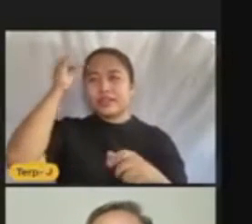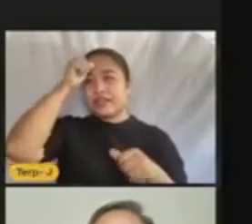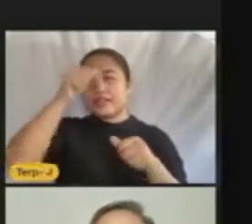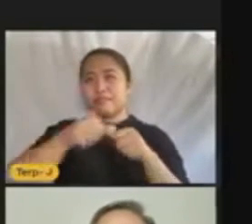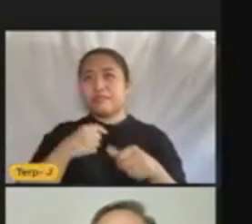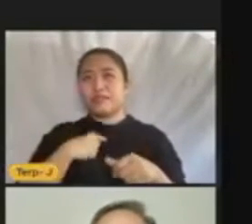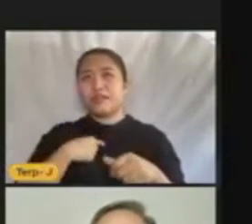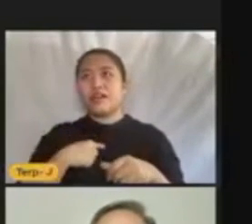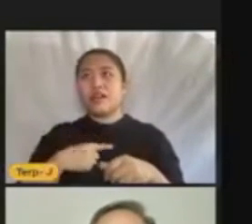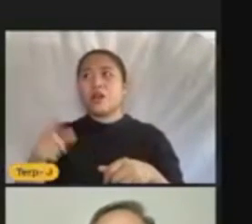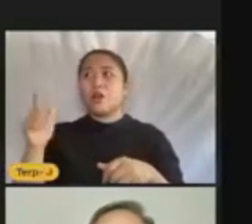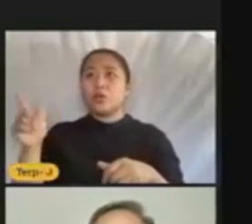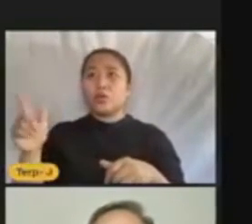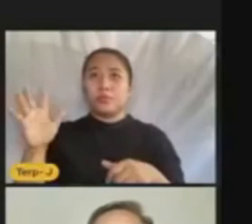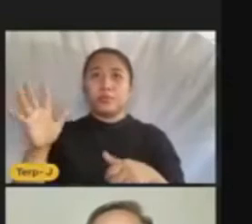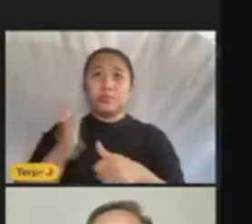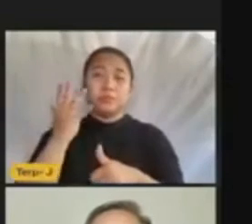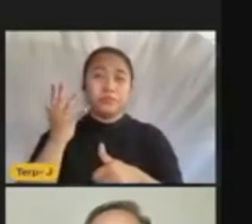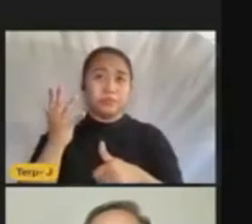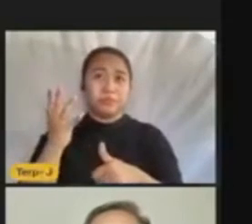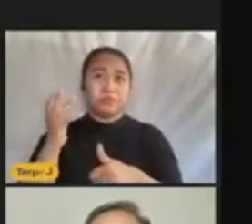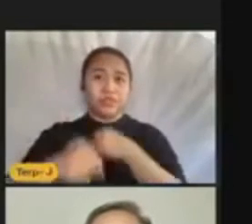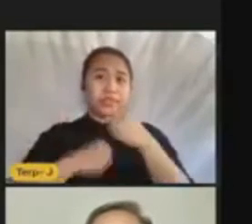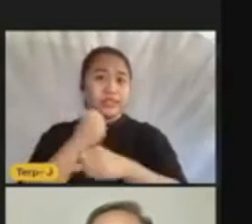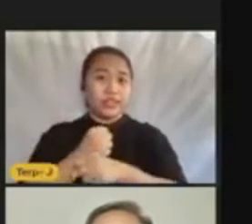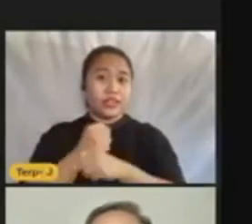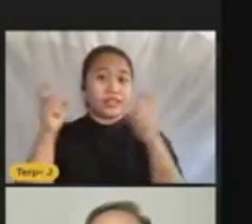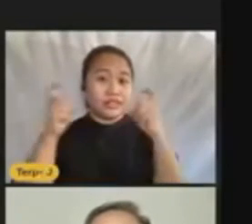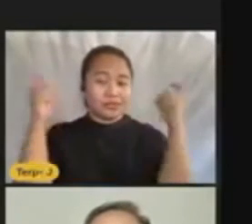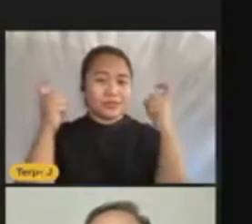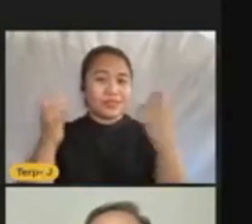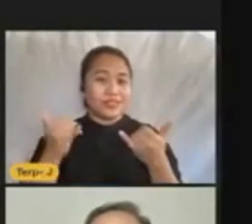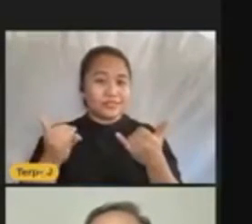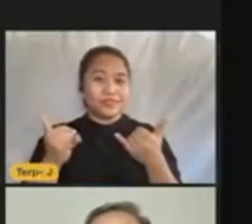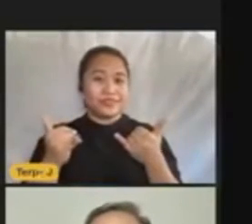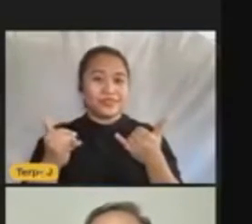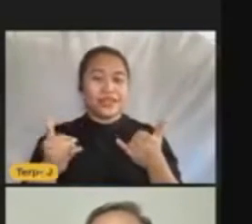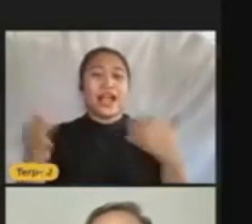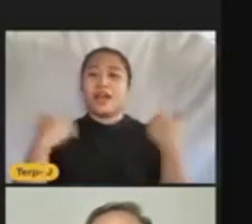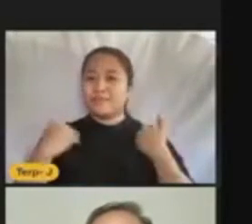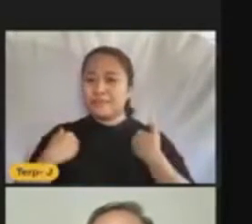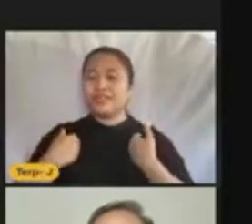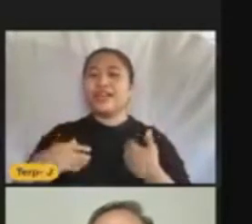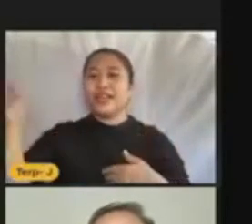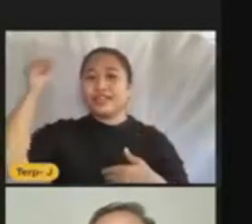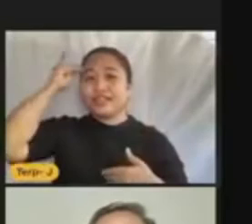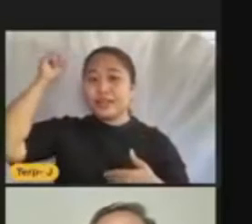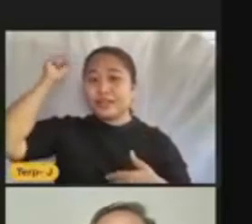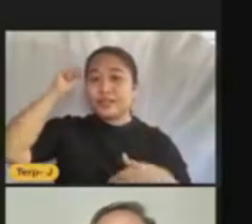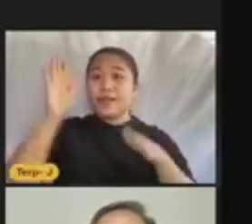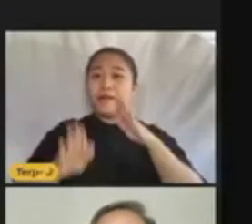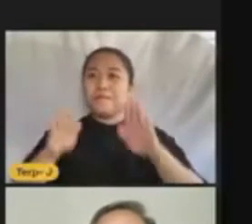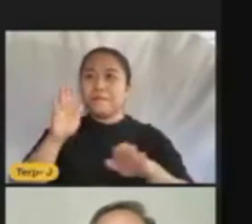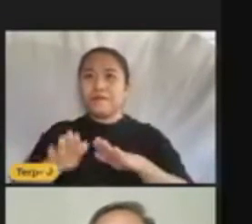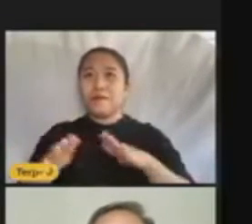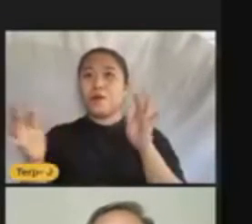more. And there has been a Down syndrome walk virtually that just happened.